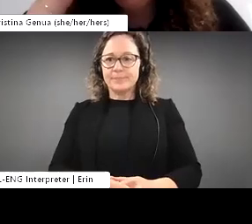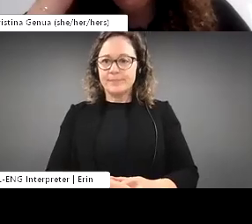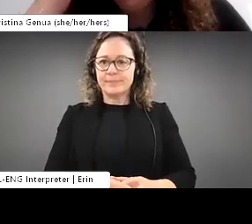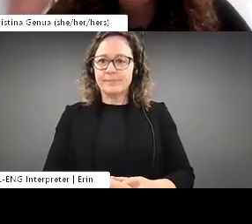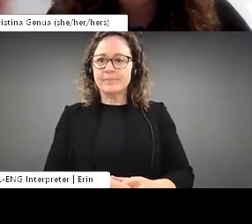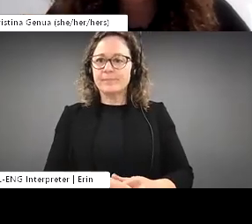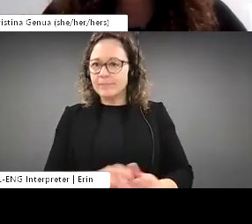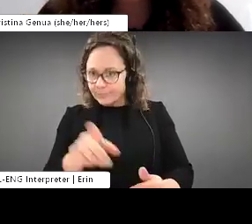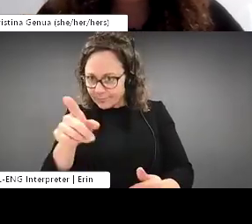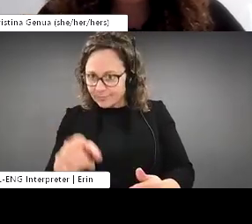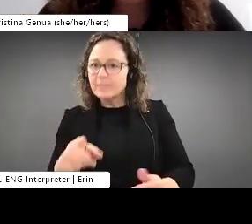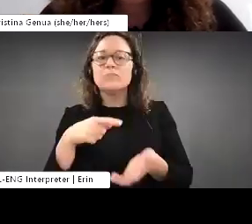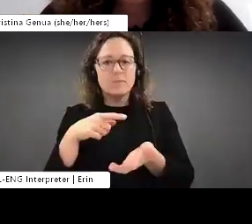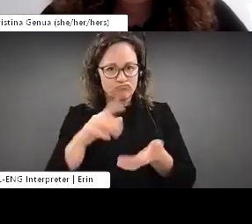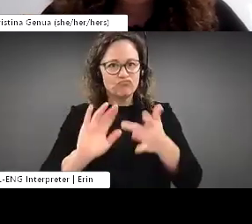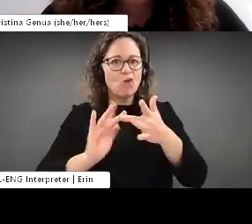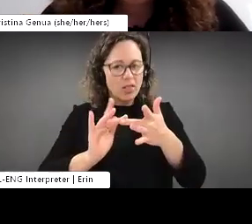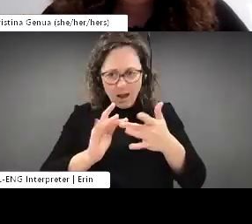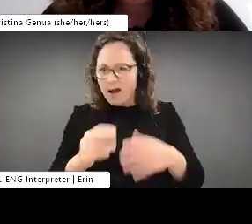Okay, line, paying bills,